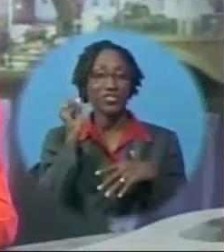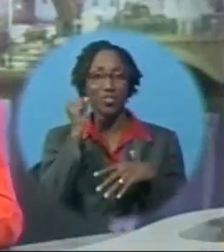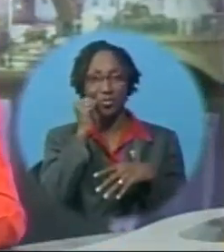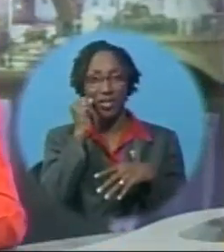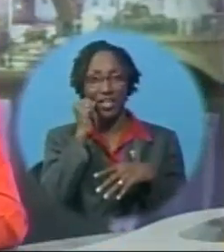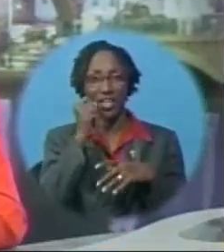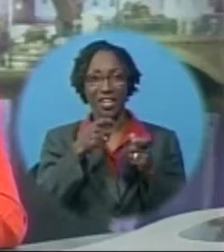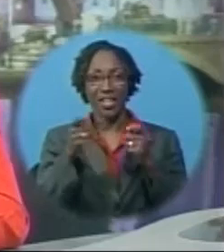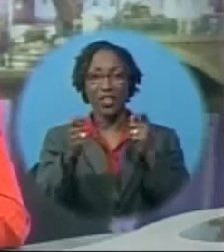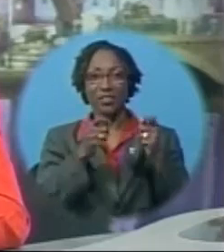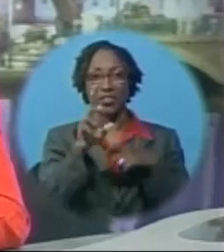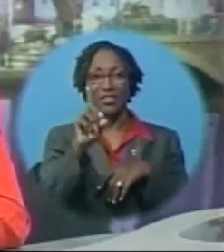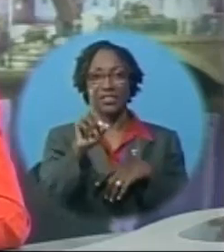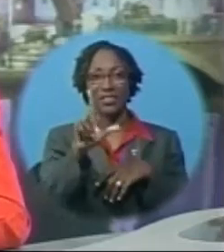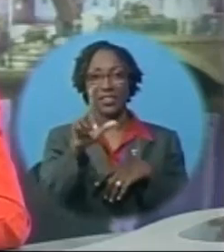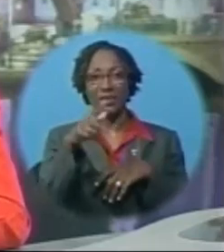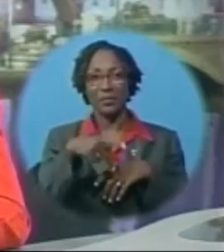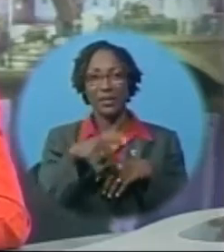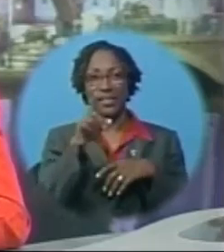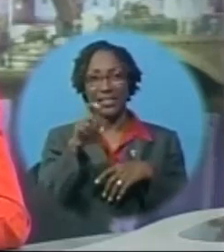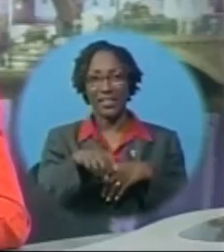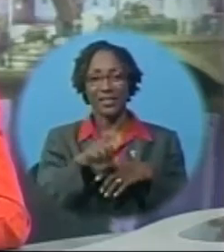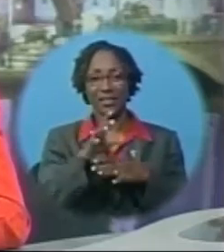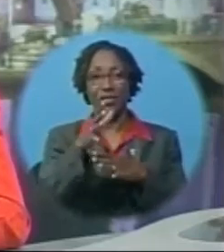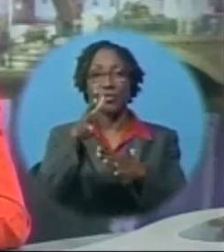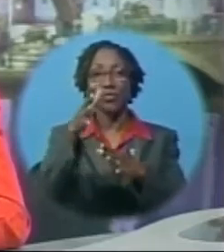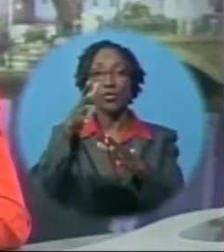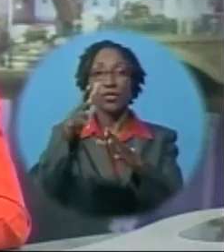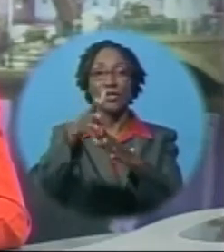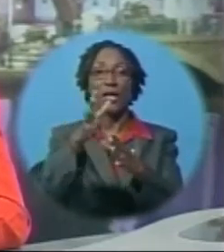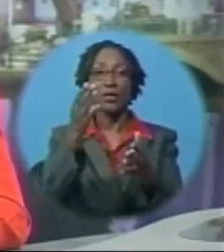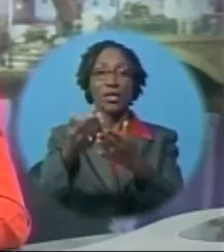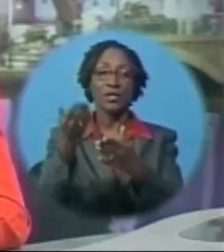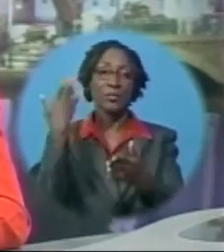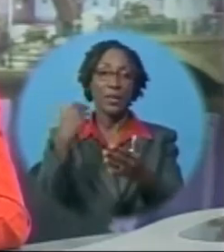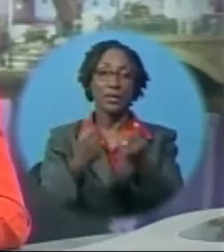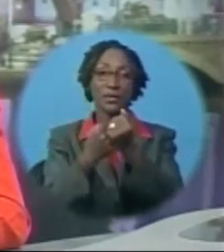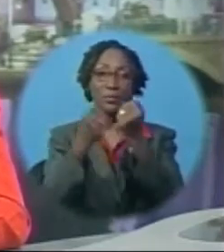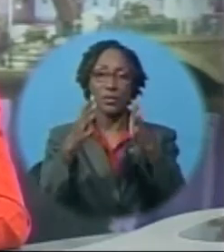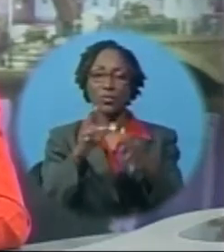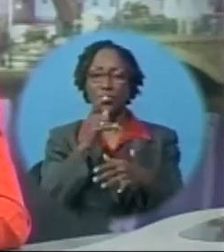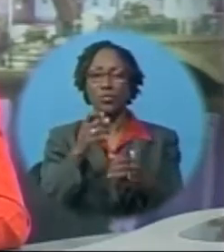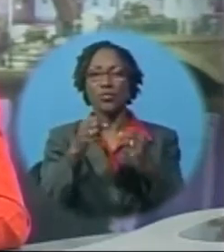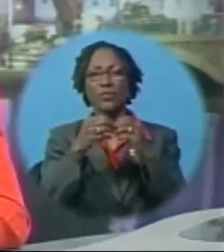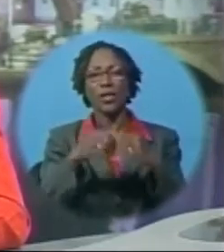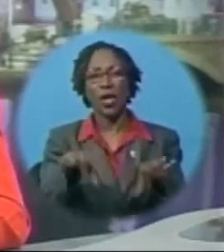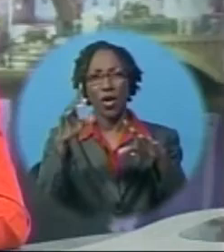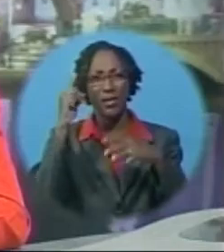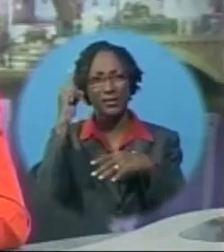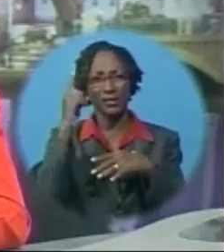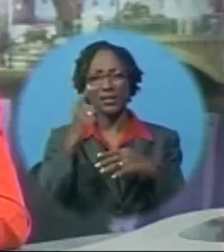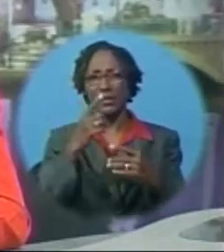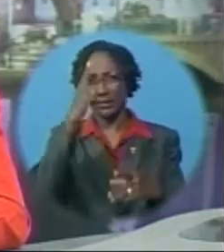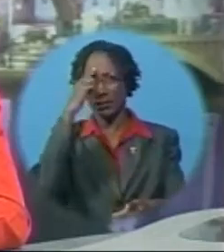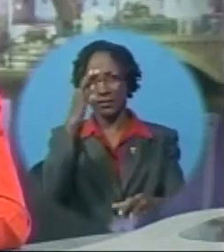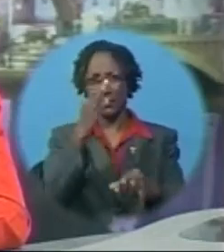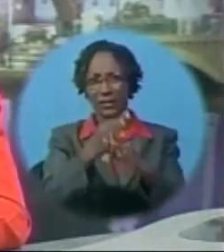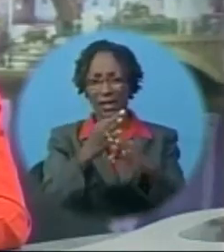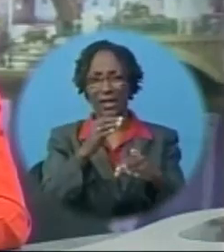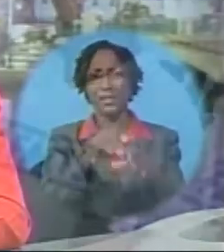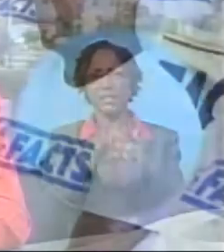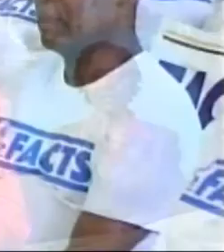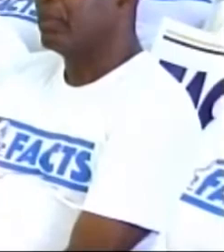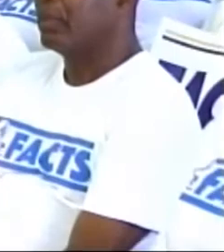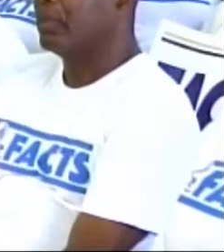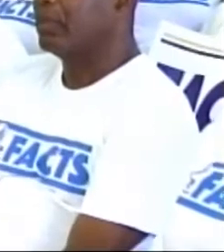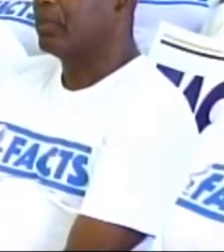now, the ruling Democratic Labour Party needs to reach out to past supporters who have lost confidence in the party. This is the advice